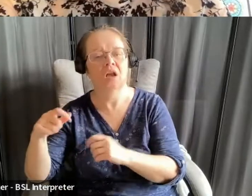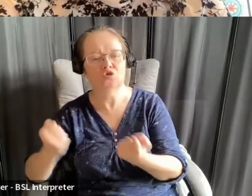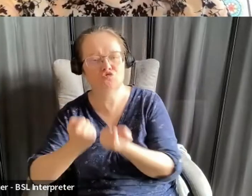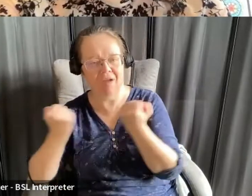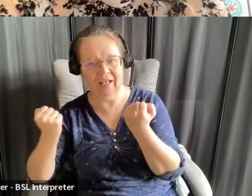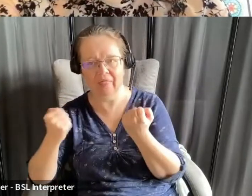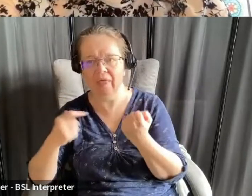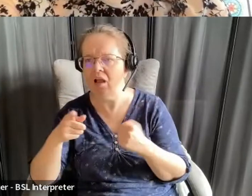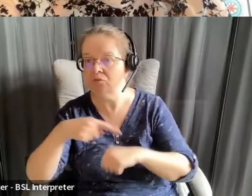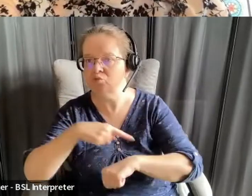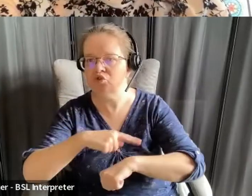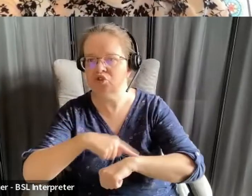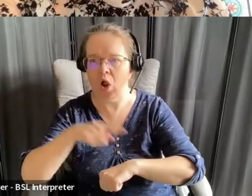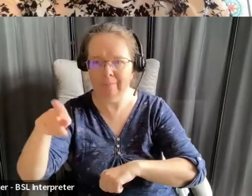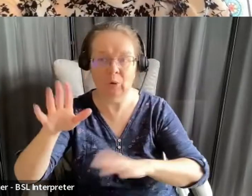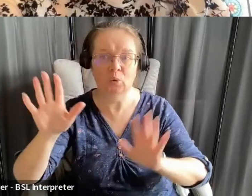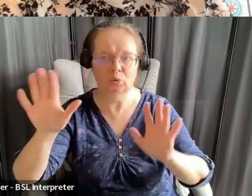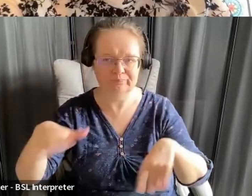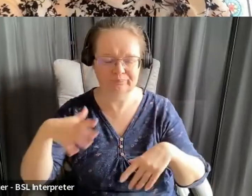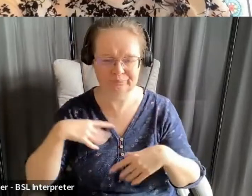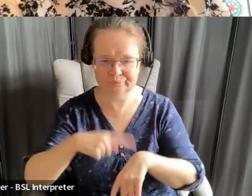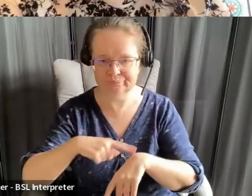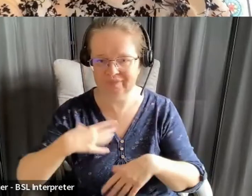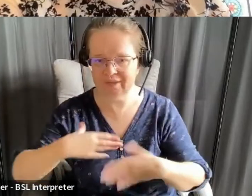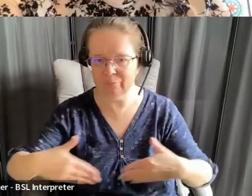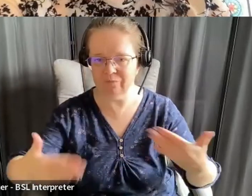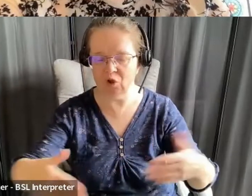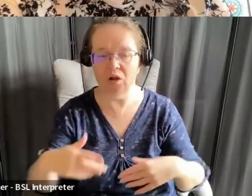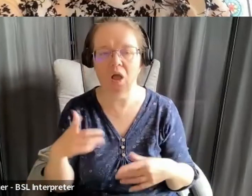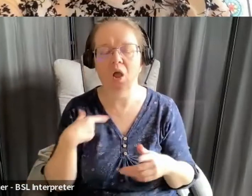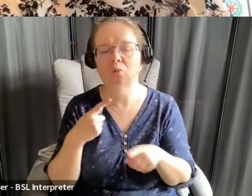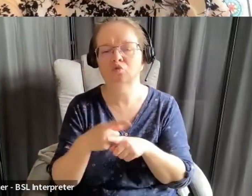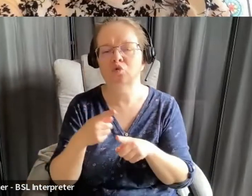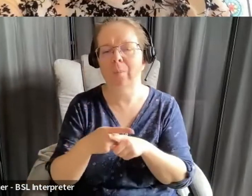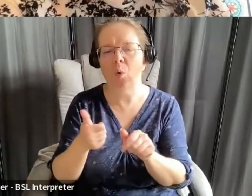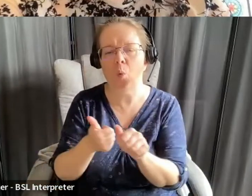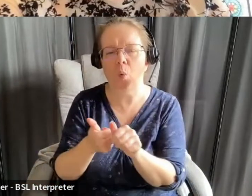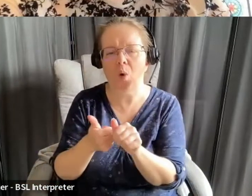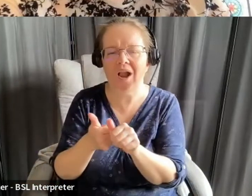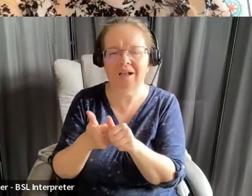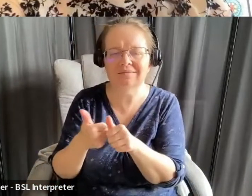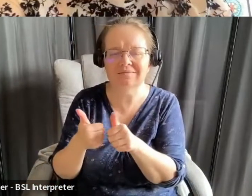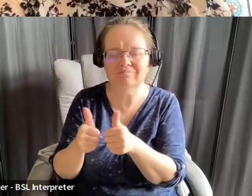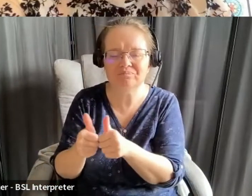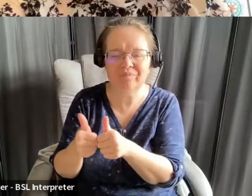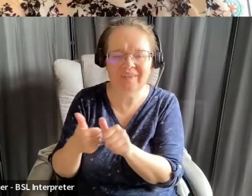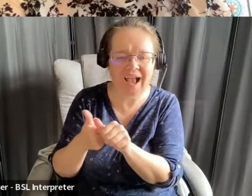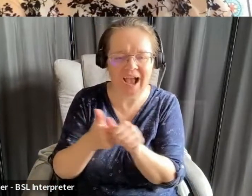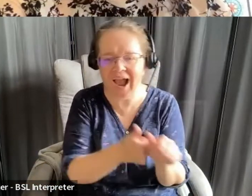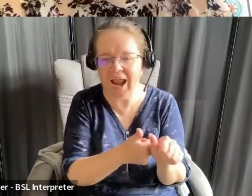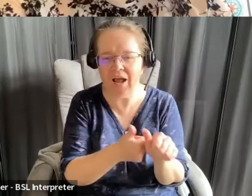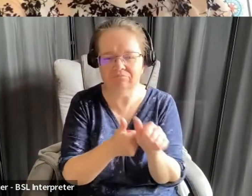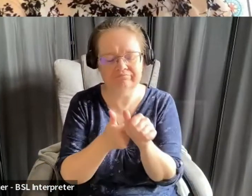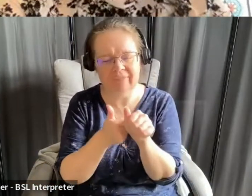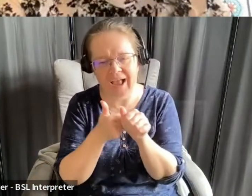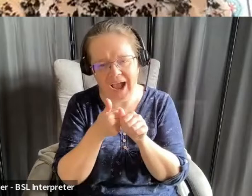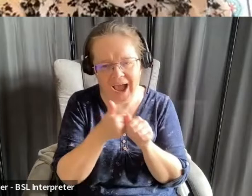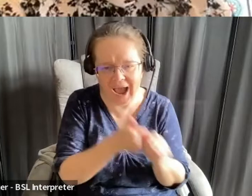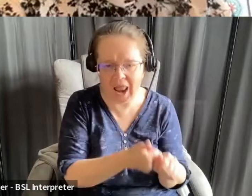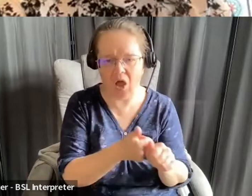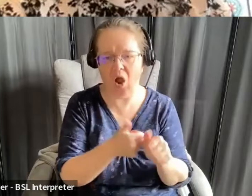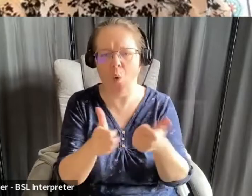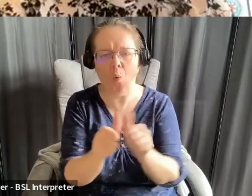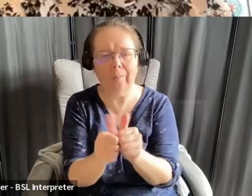I want to talk about why allyship, mentorship, peer or heroes can help us get a